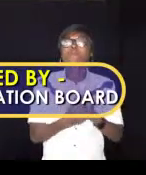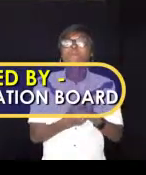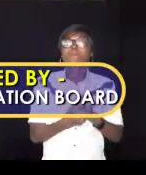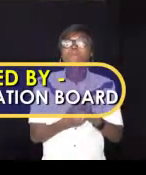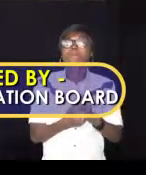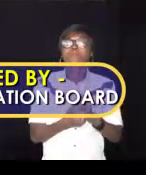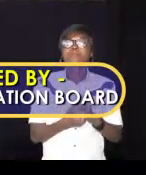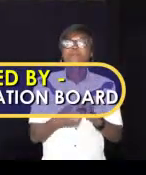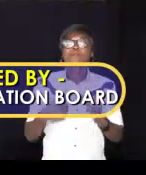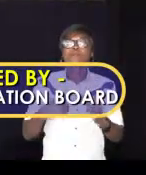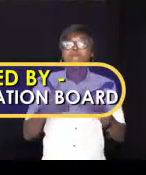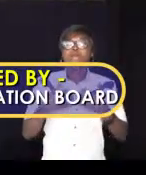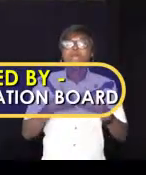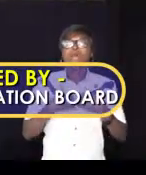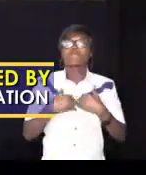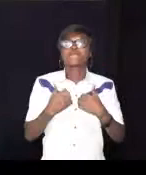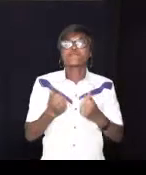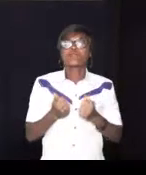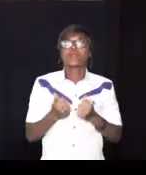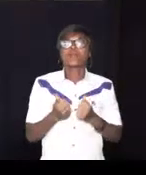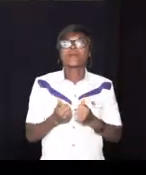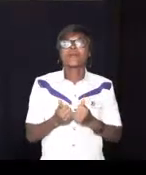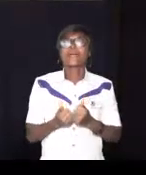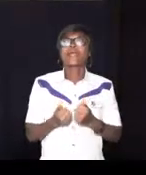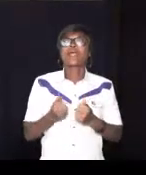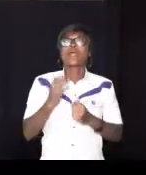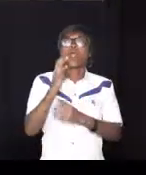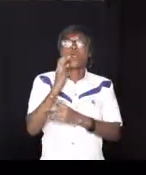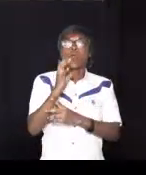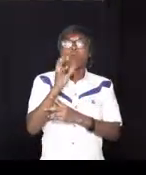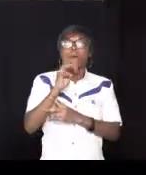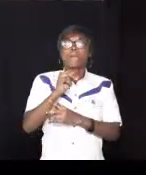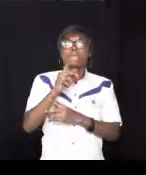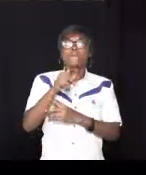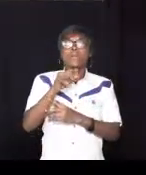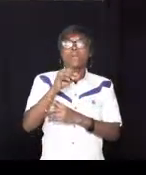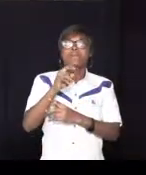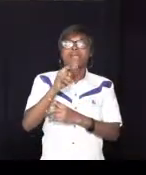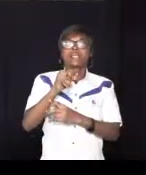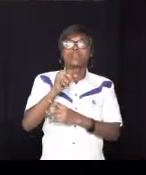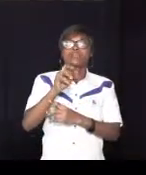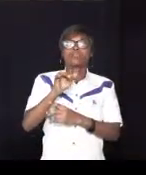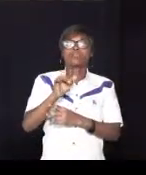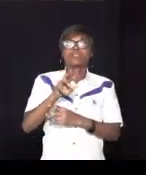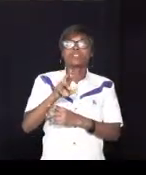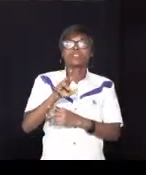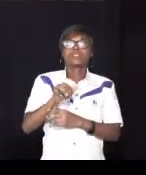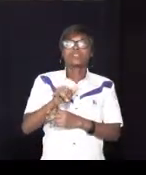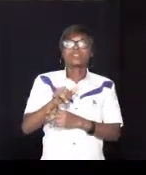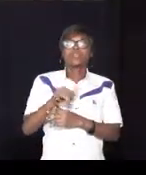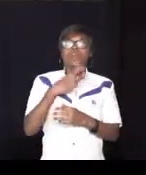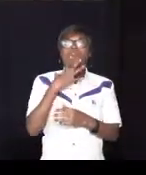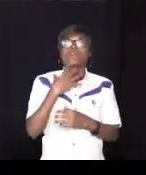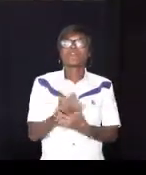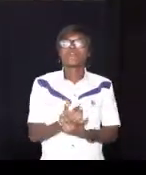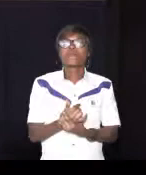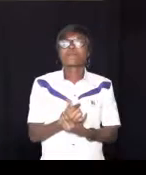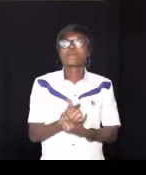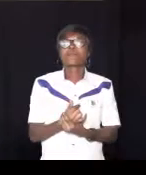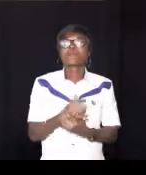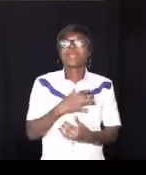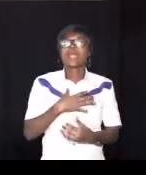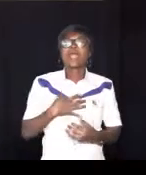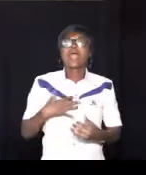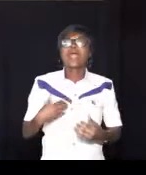that. And we also have complementary colors. I know most of you are aware of the